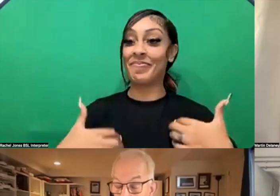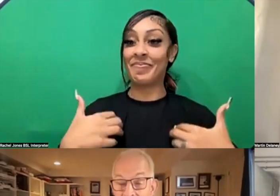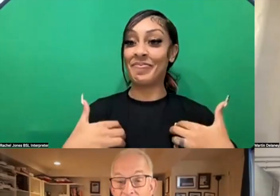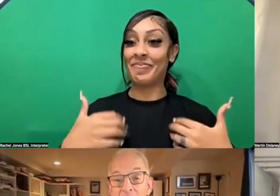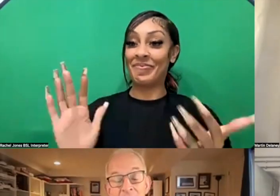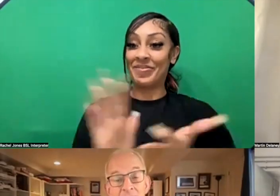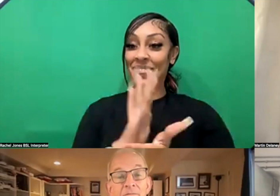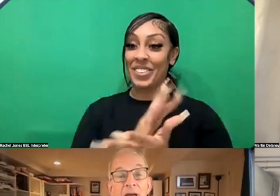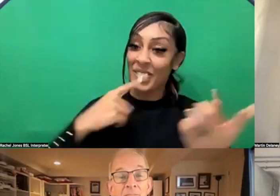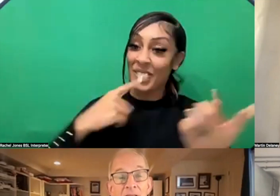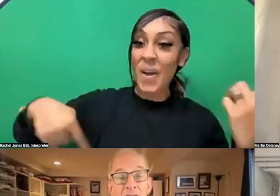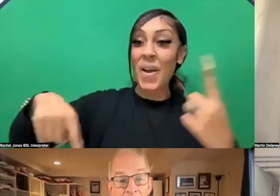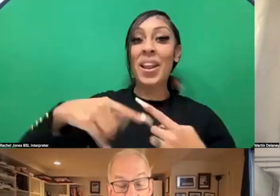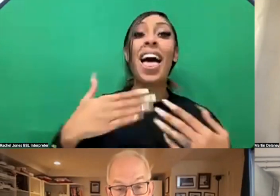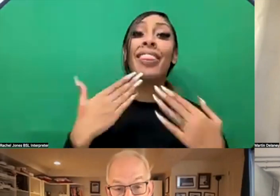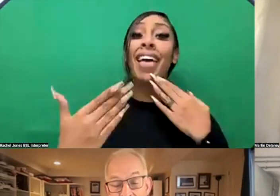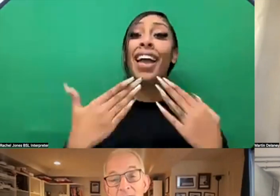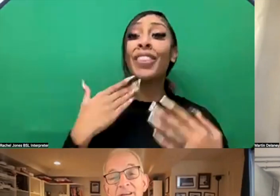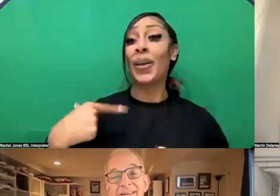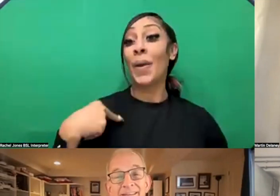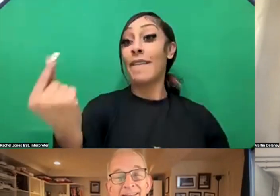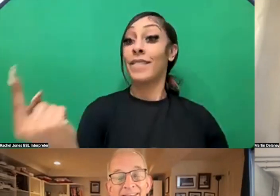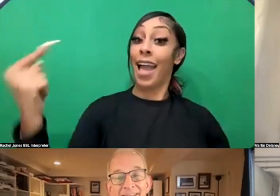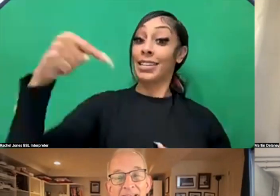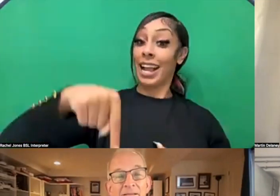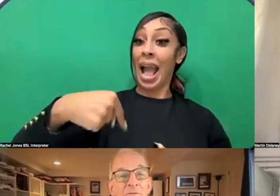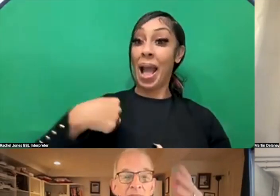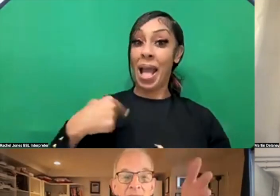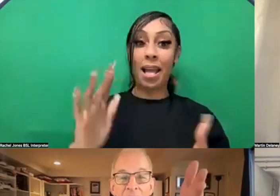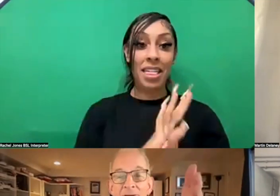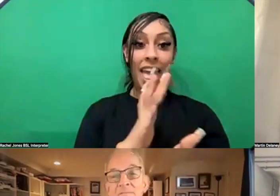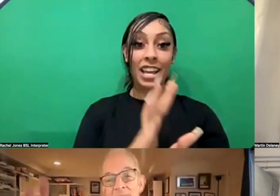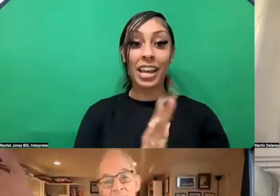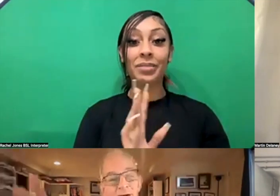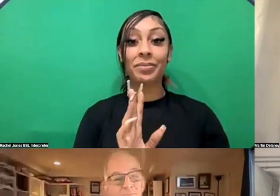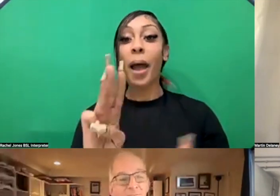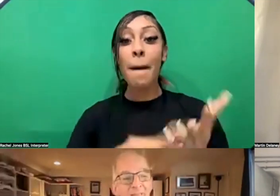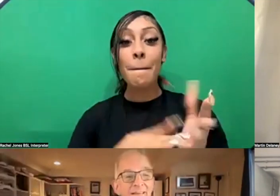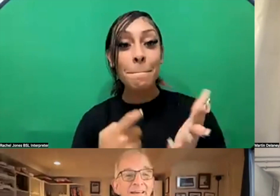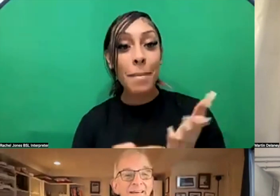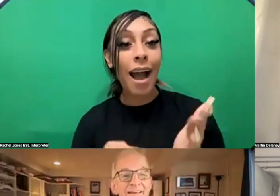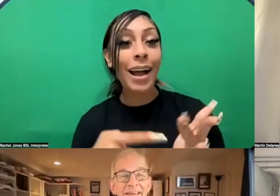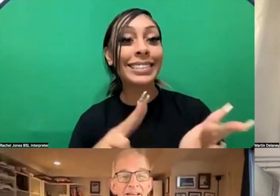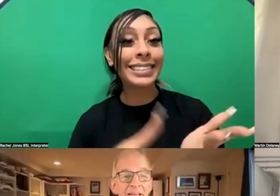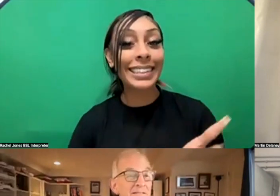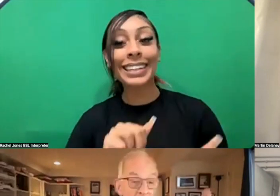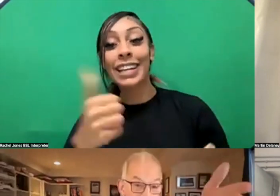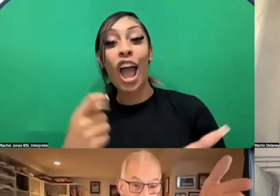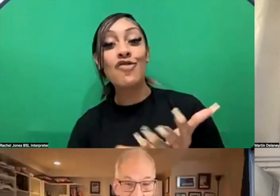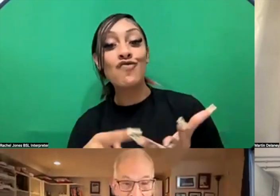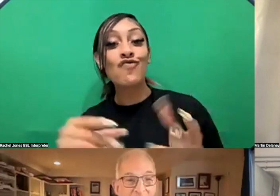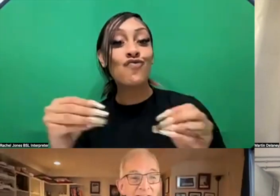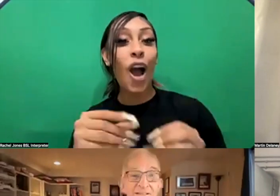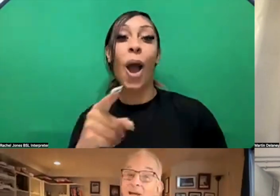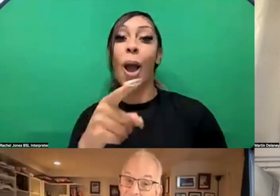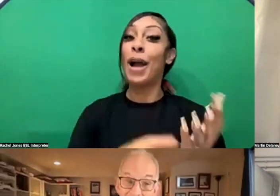And thank you very much for inviting me. It's been a great pleasure. And Martin, Rob, and Rachel